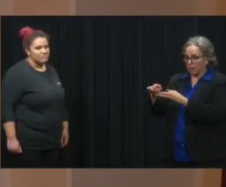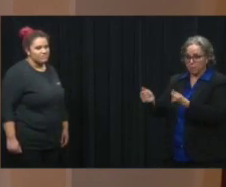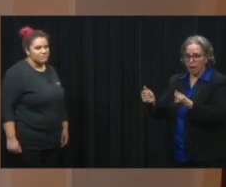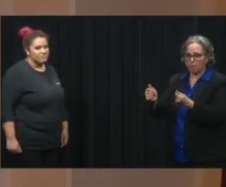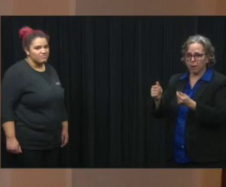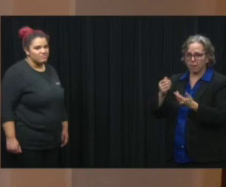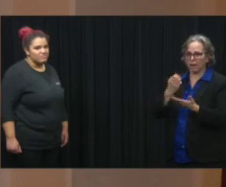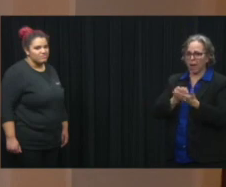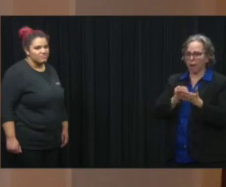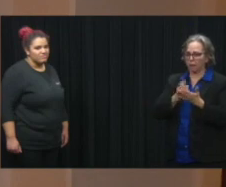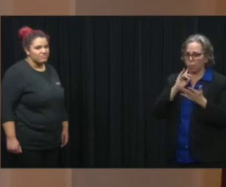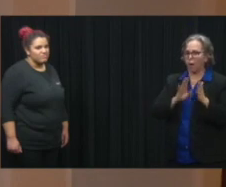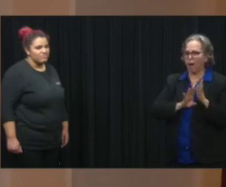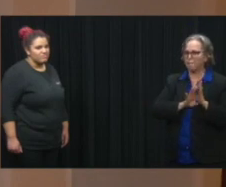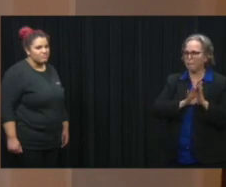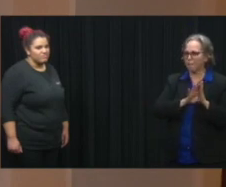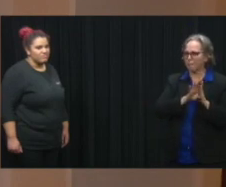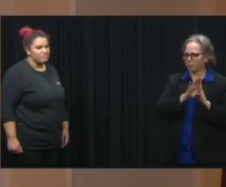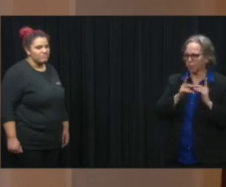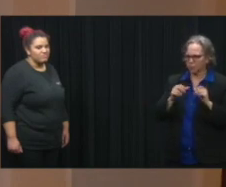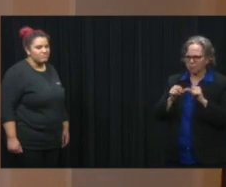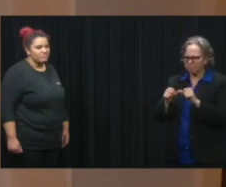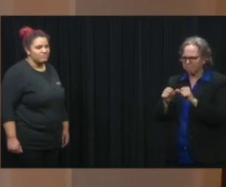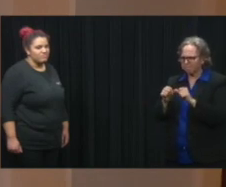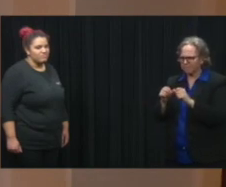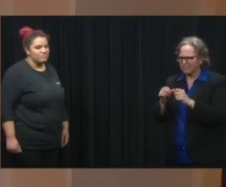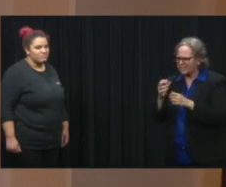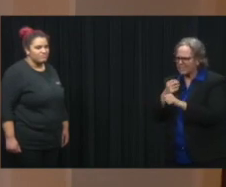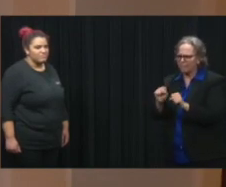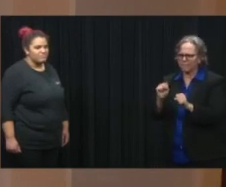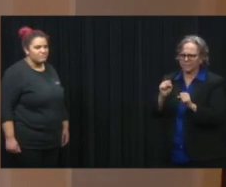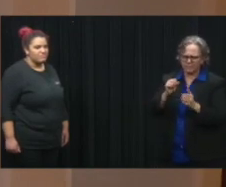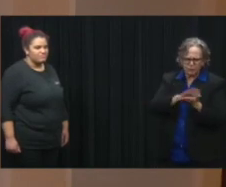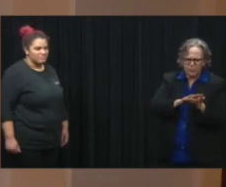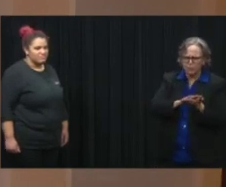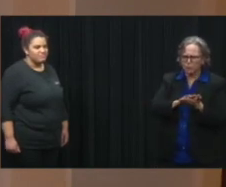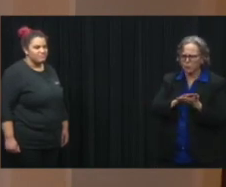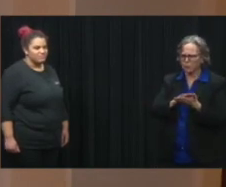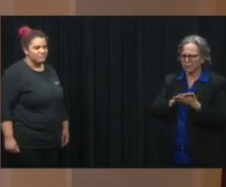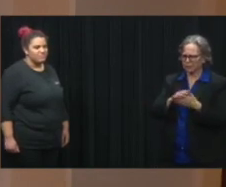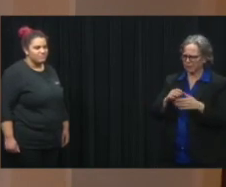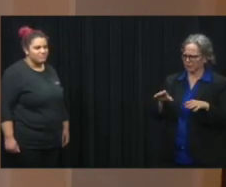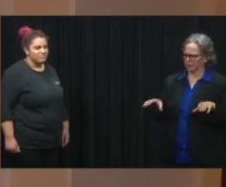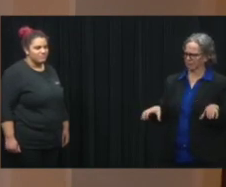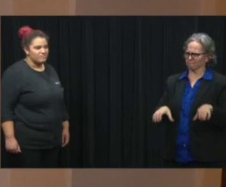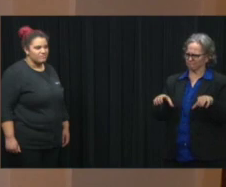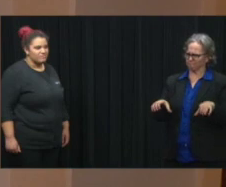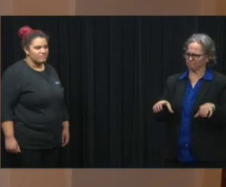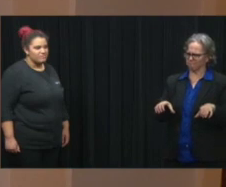practice safe sanitary behavior throughout the supply